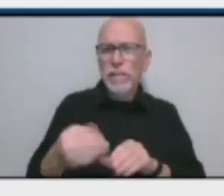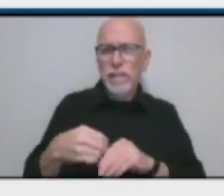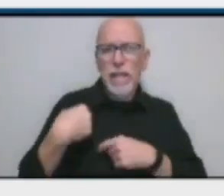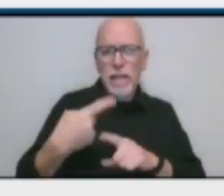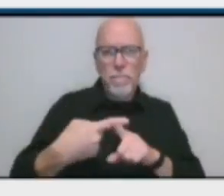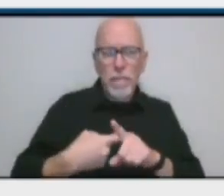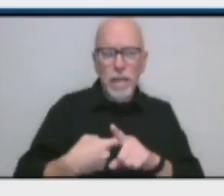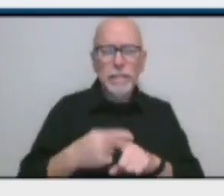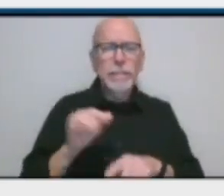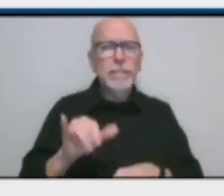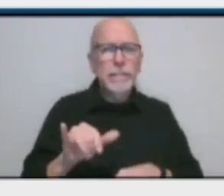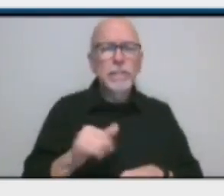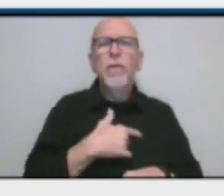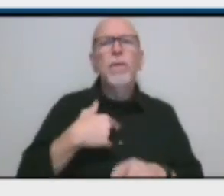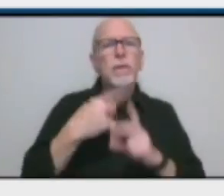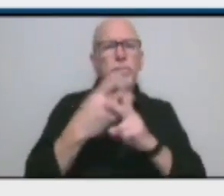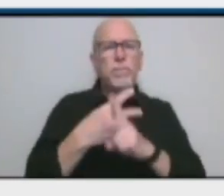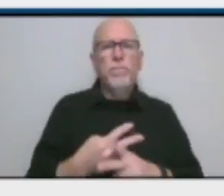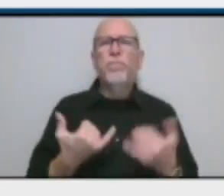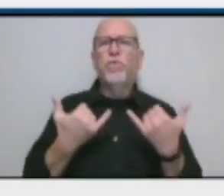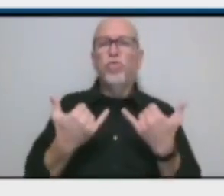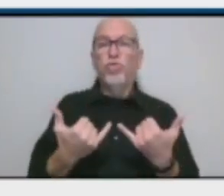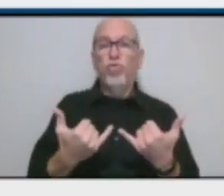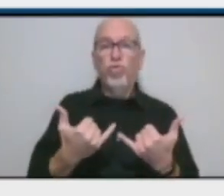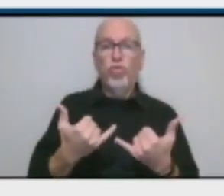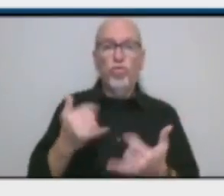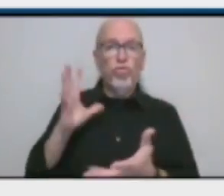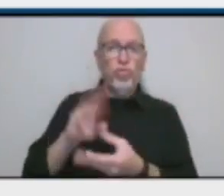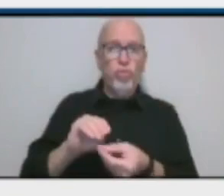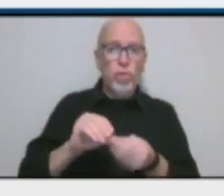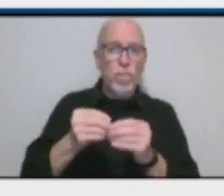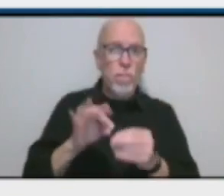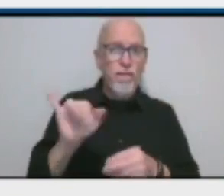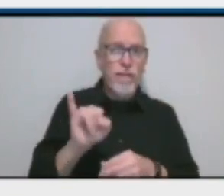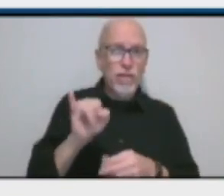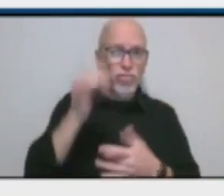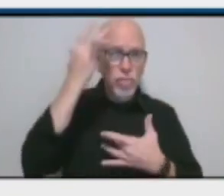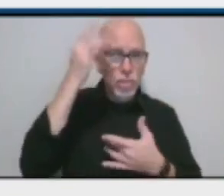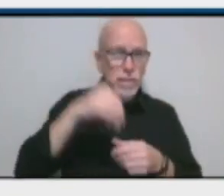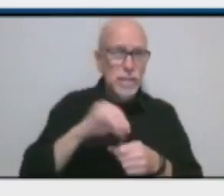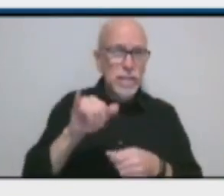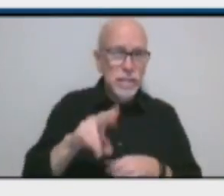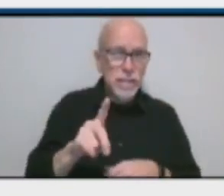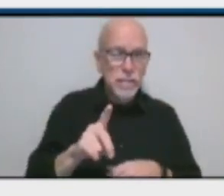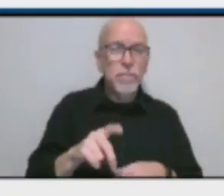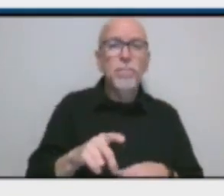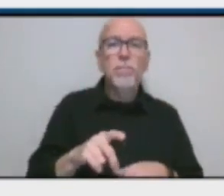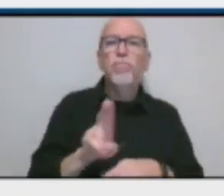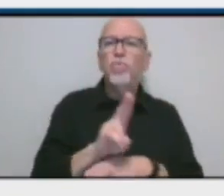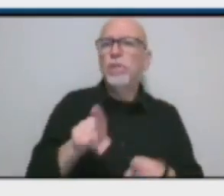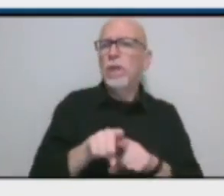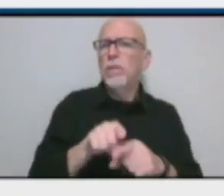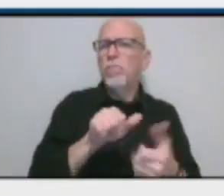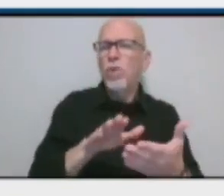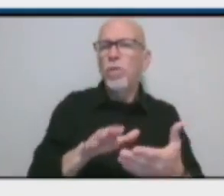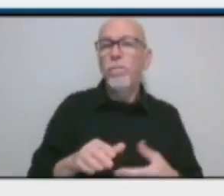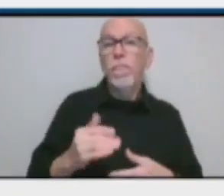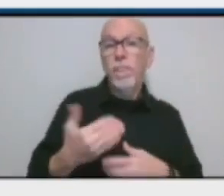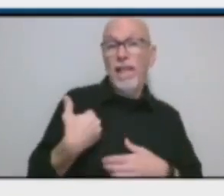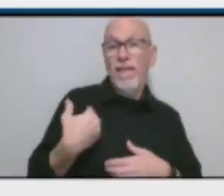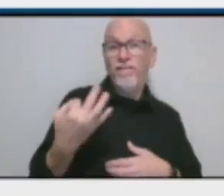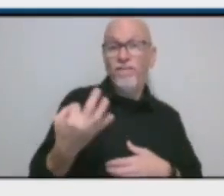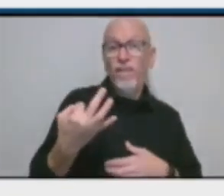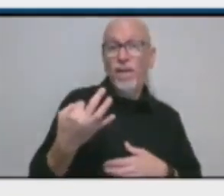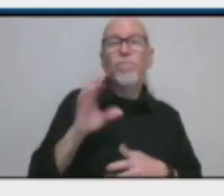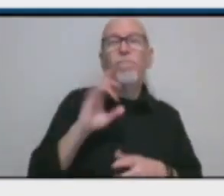we calculated the current cumulative number of infections in Indiana using the same approach. As of Friday, October